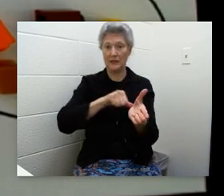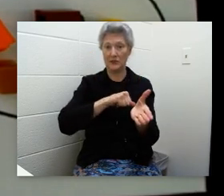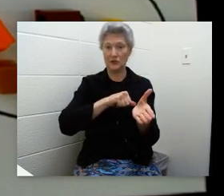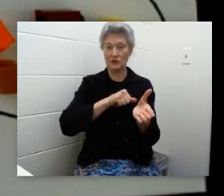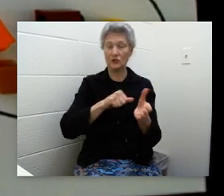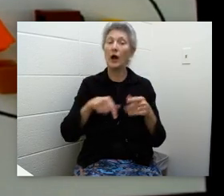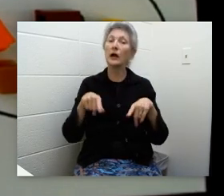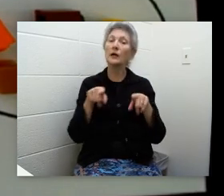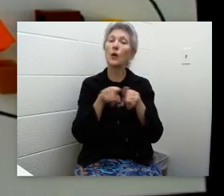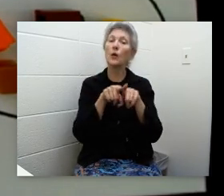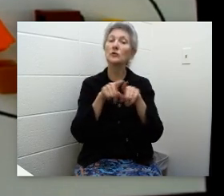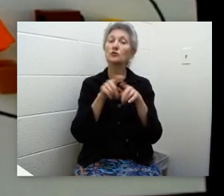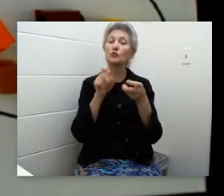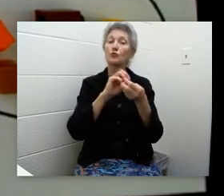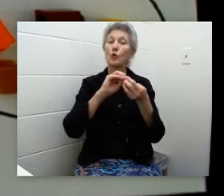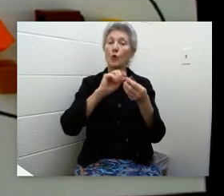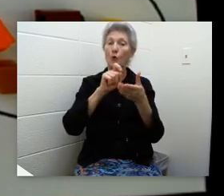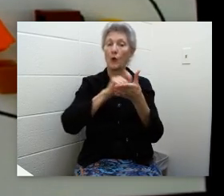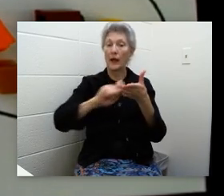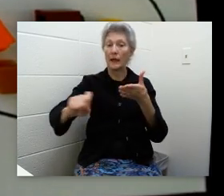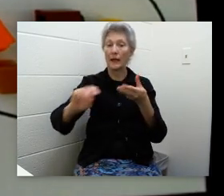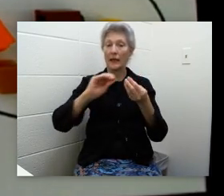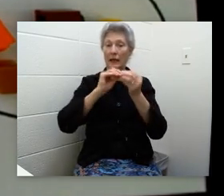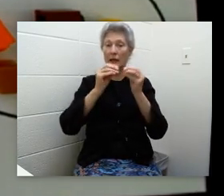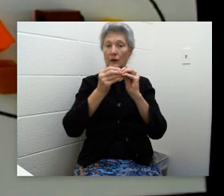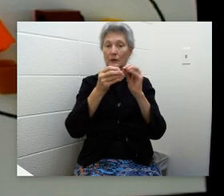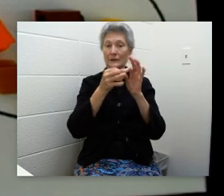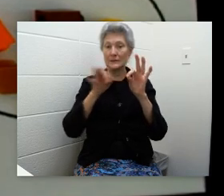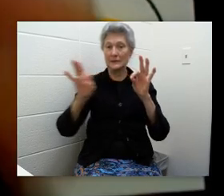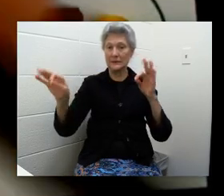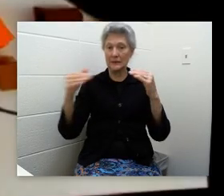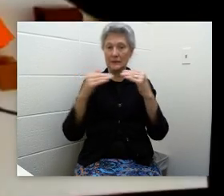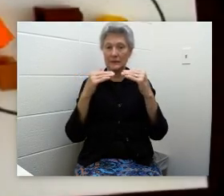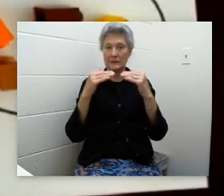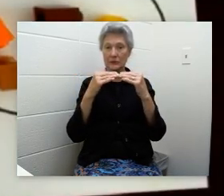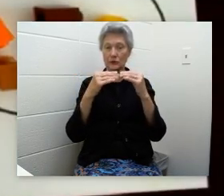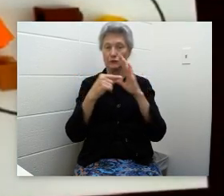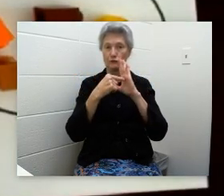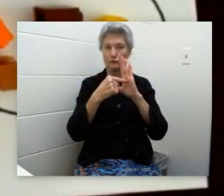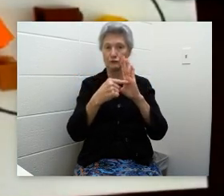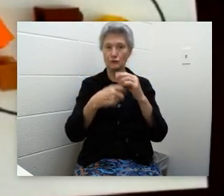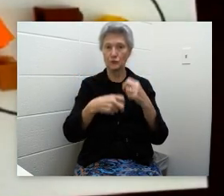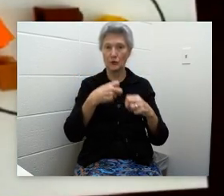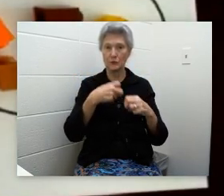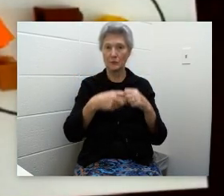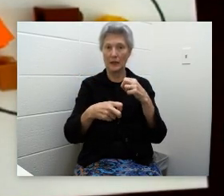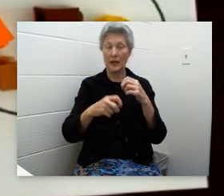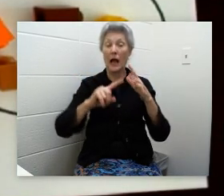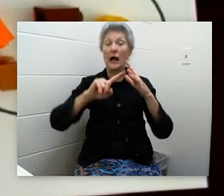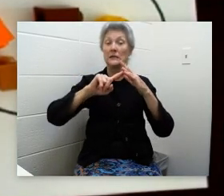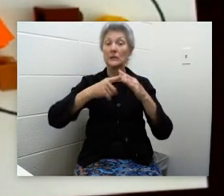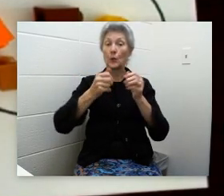I can also write an equation to represent this problem. I started out with 15